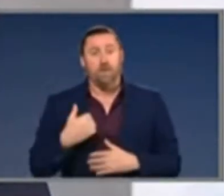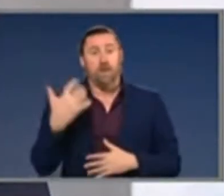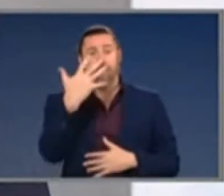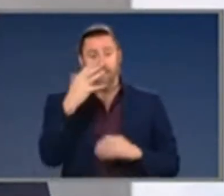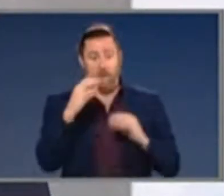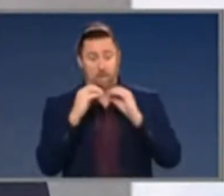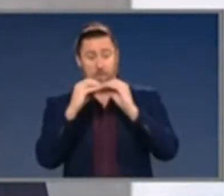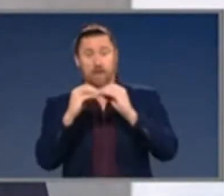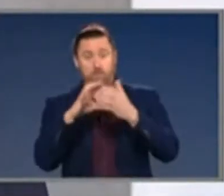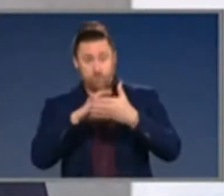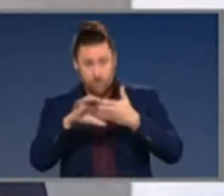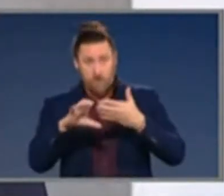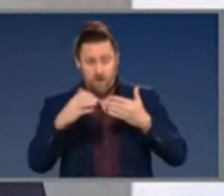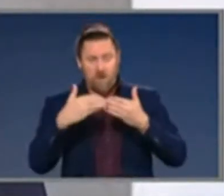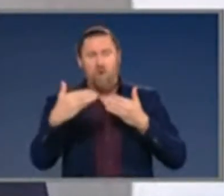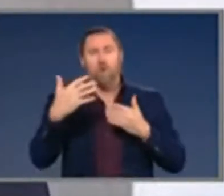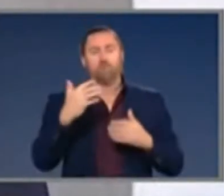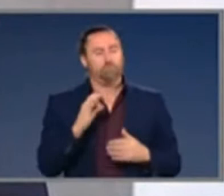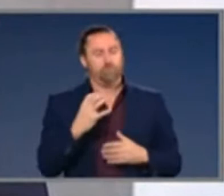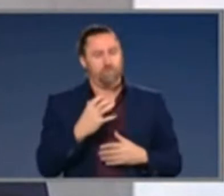billion 30-year bond.